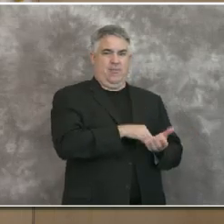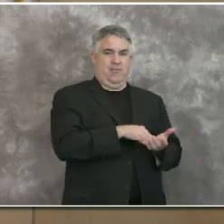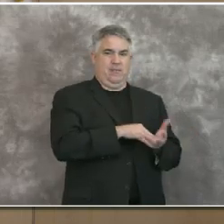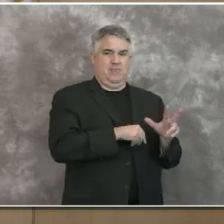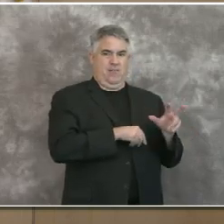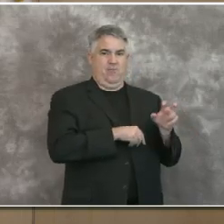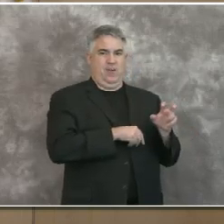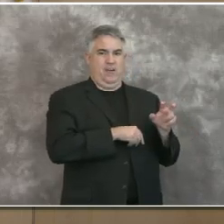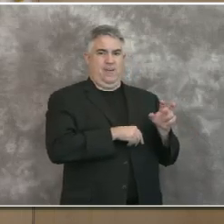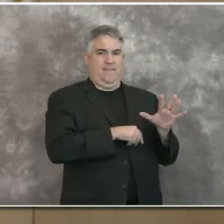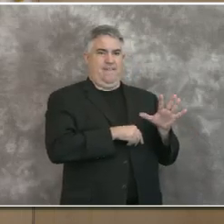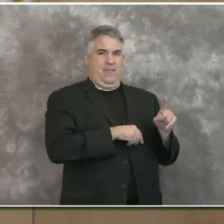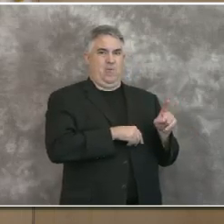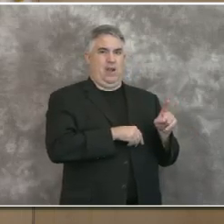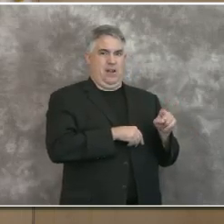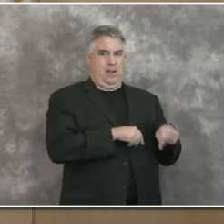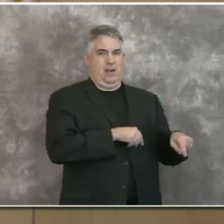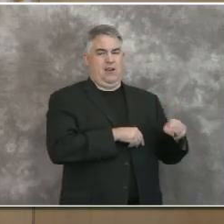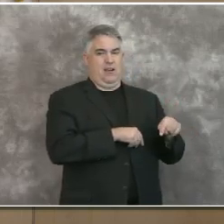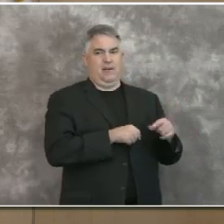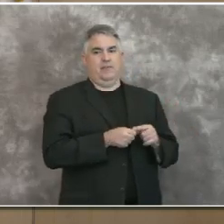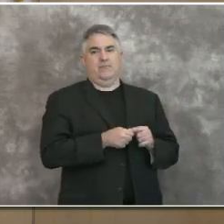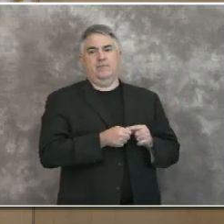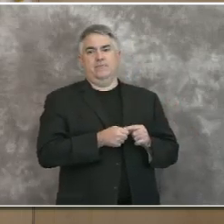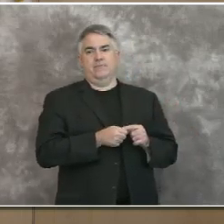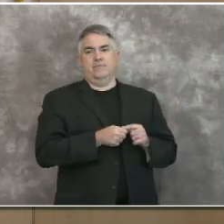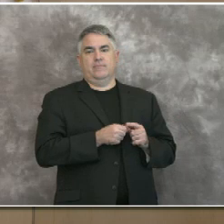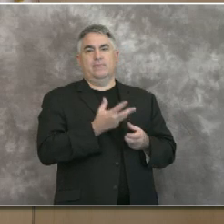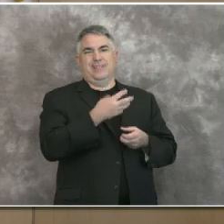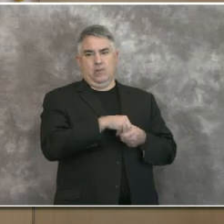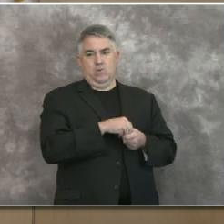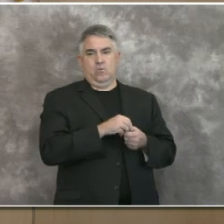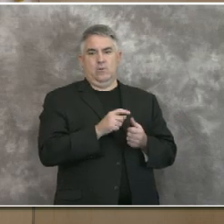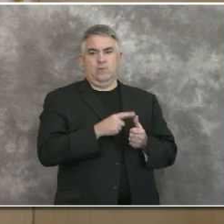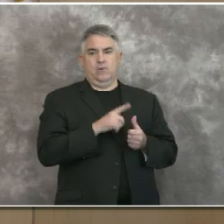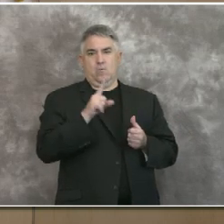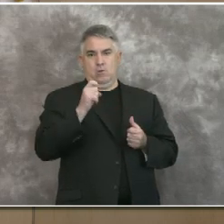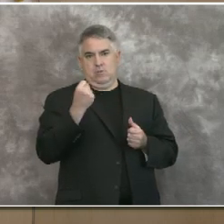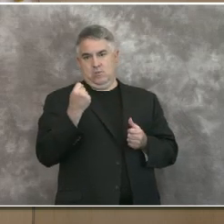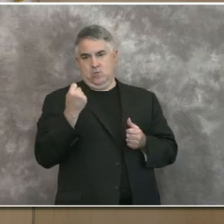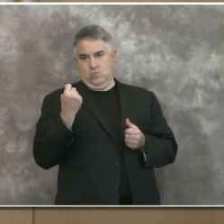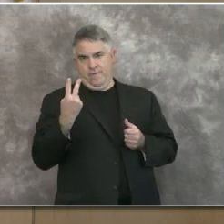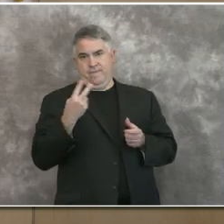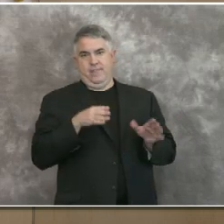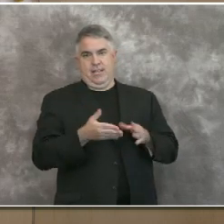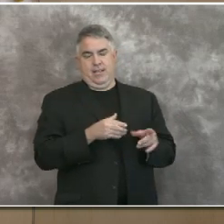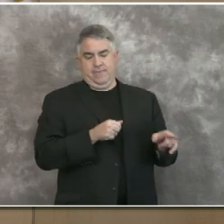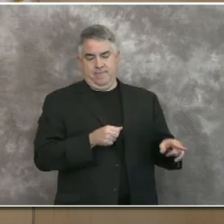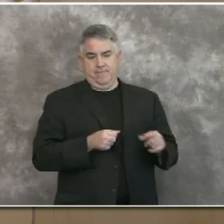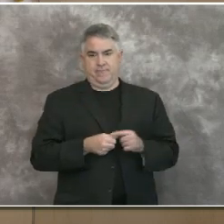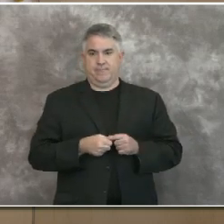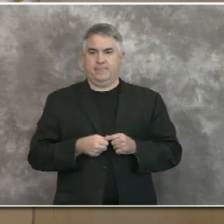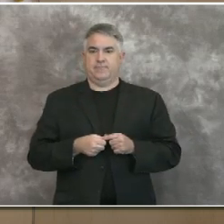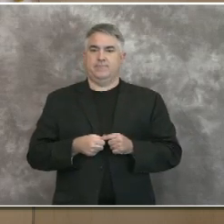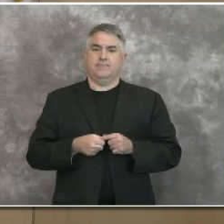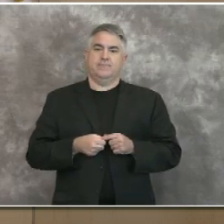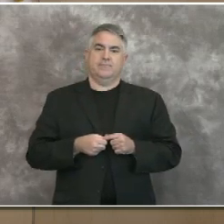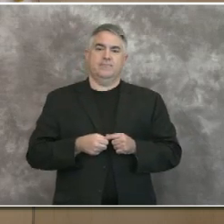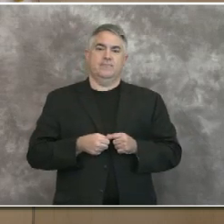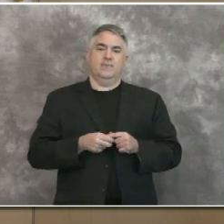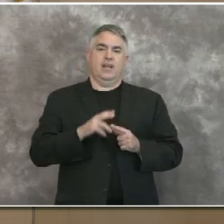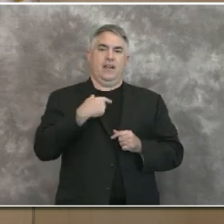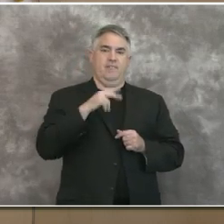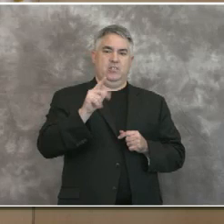1,351 cases, and this includes 112 deaths. And also we have 23 active